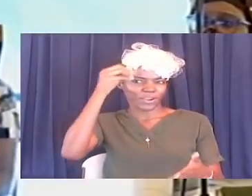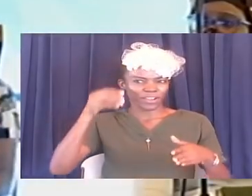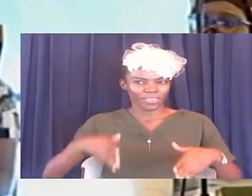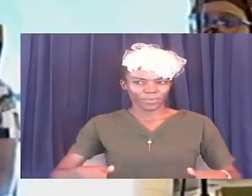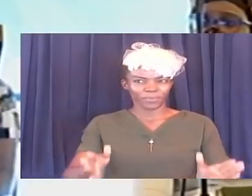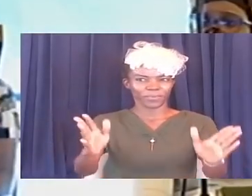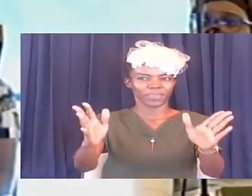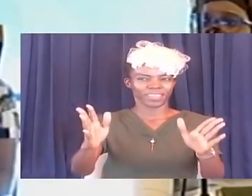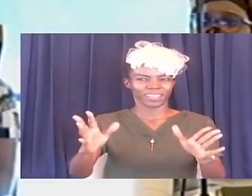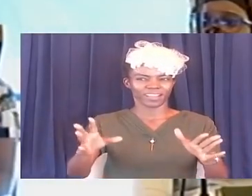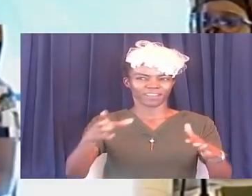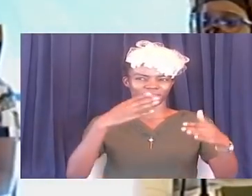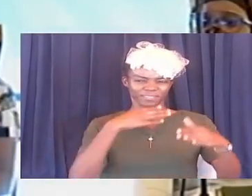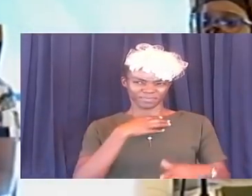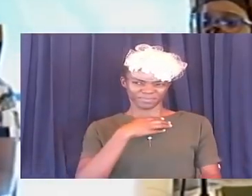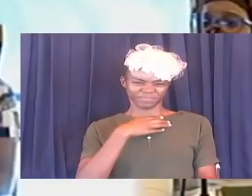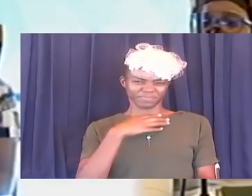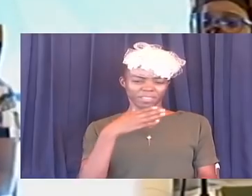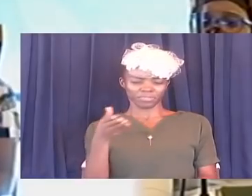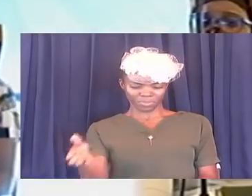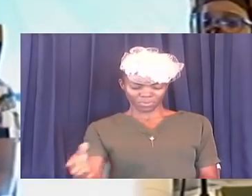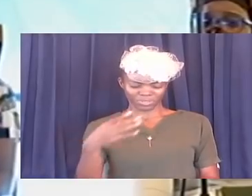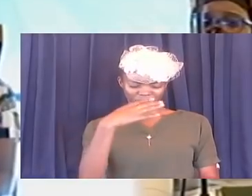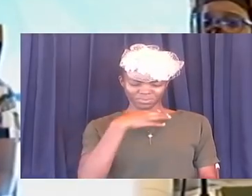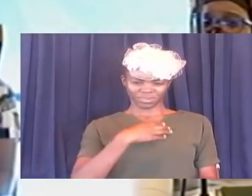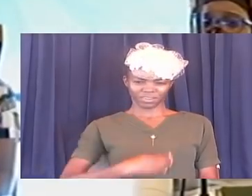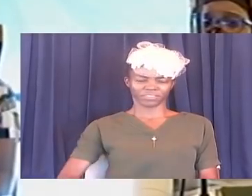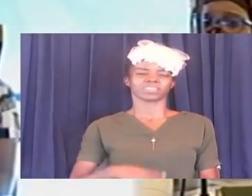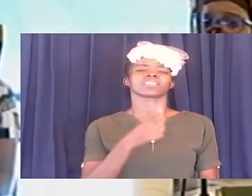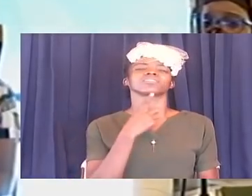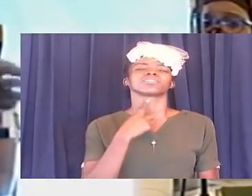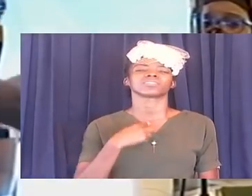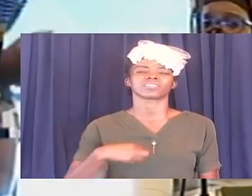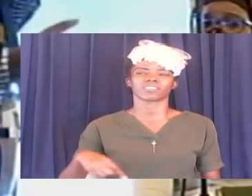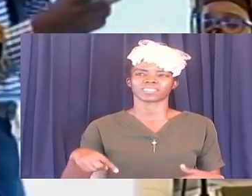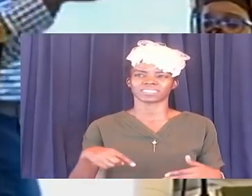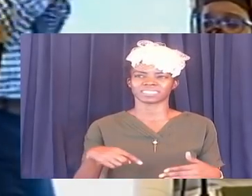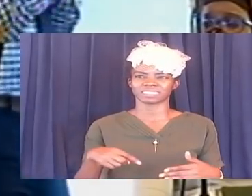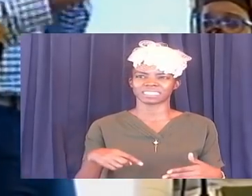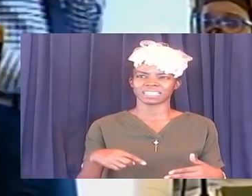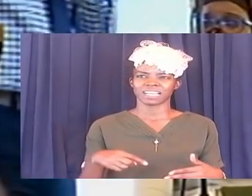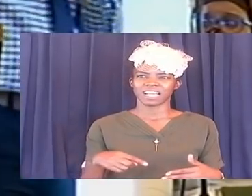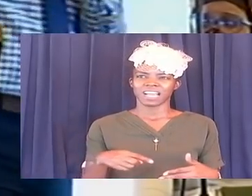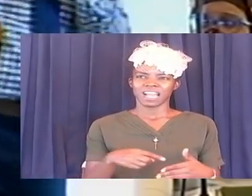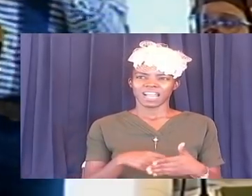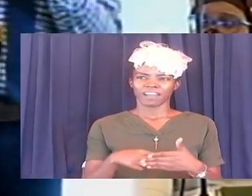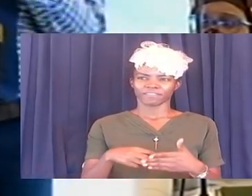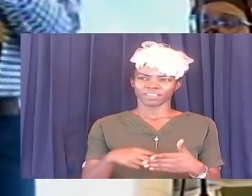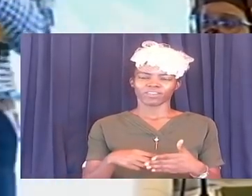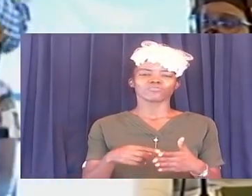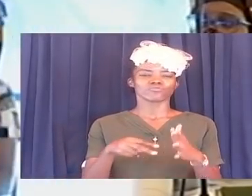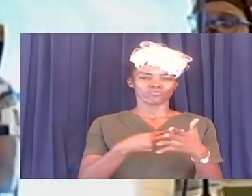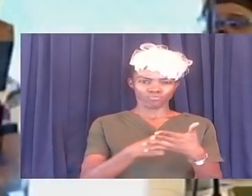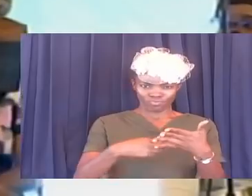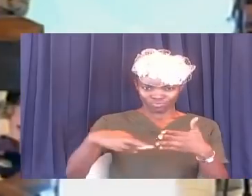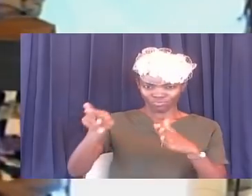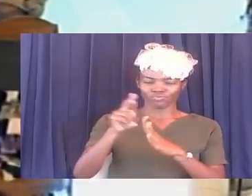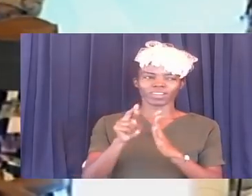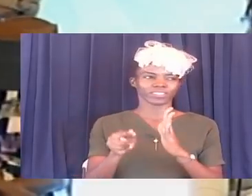hunger and thirst after righteousness. You can't hunger and thirst if you're already full.